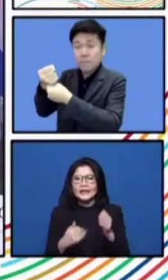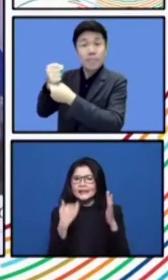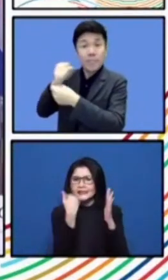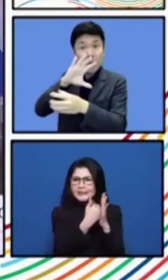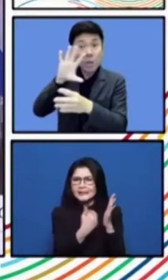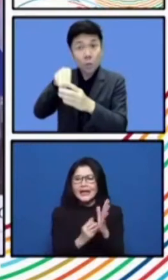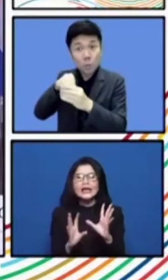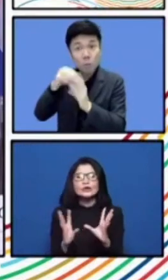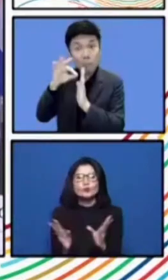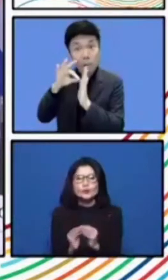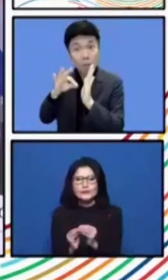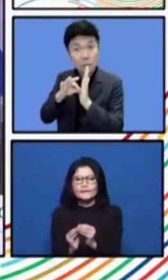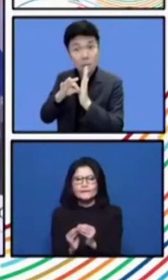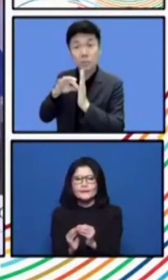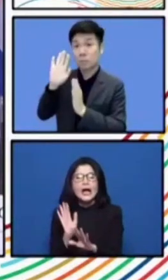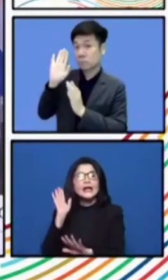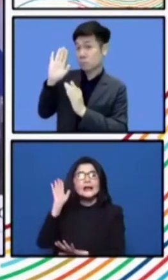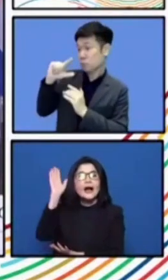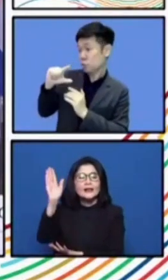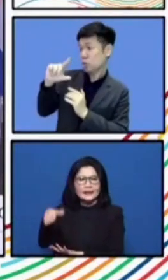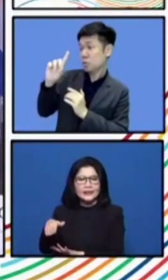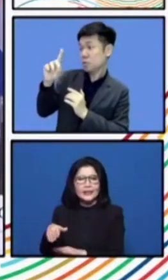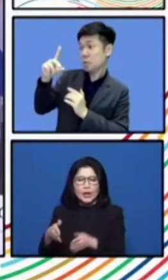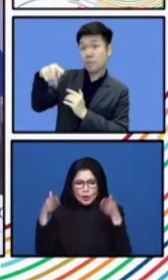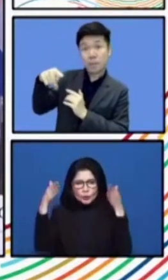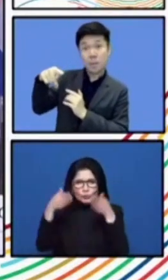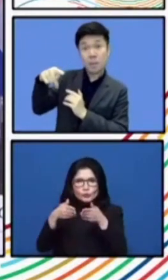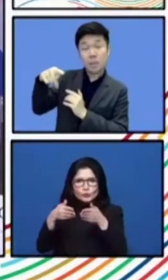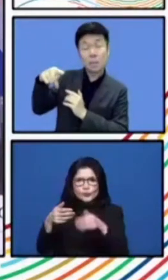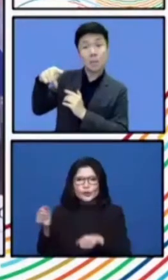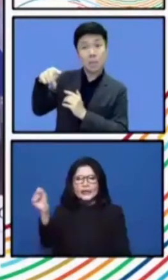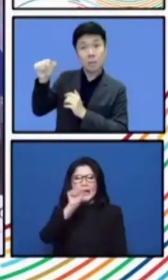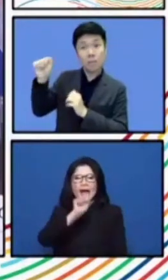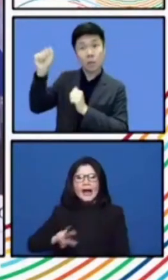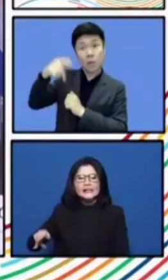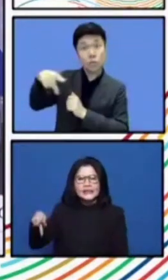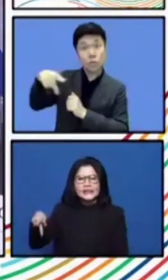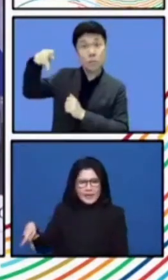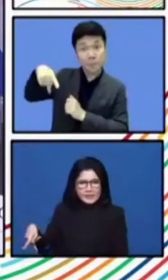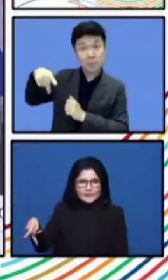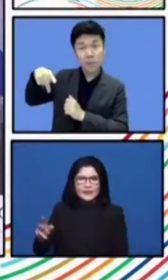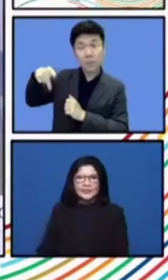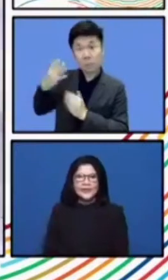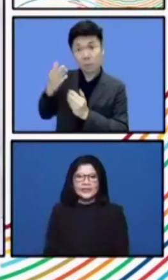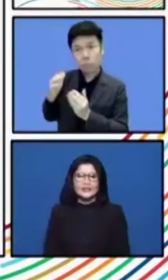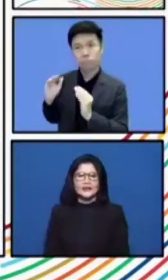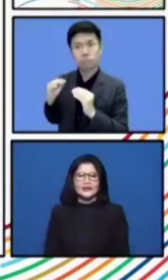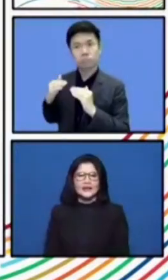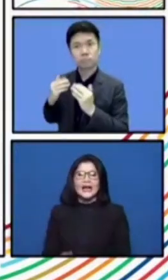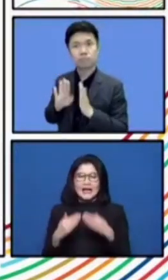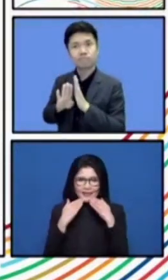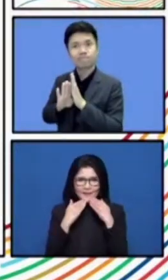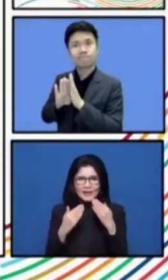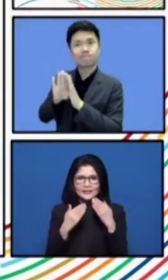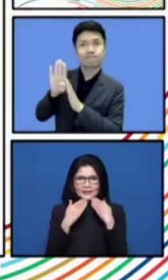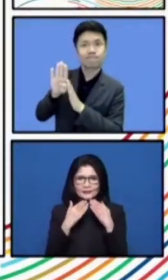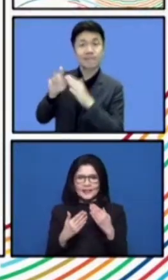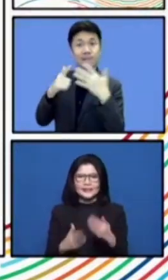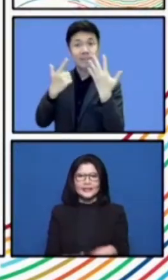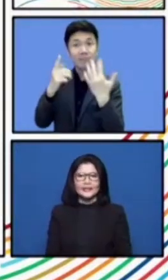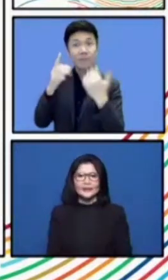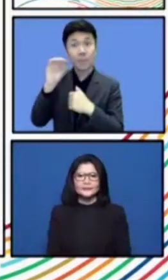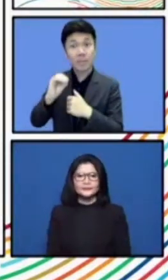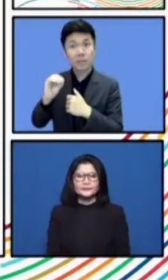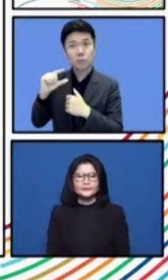in the future especially in the Pacific Asia and the Pacific region thank you thank you very much Mr Tommy now turn